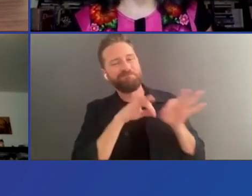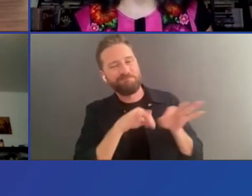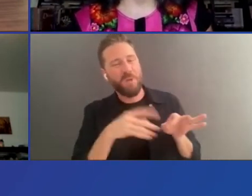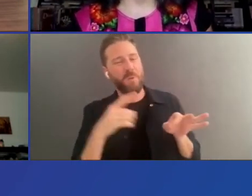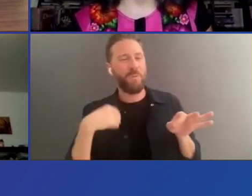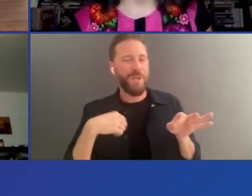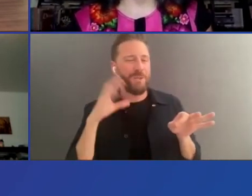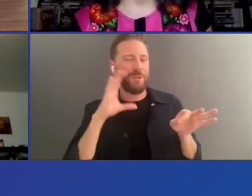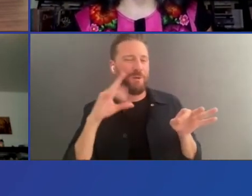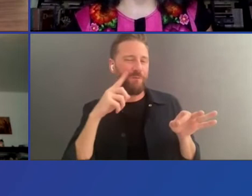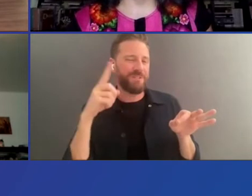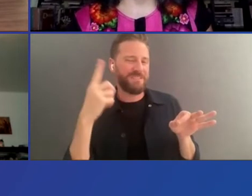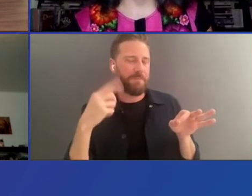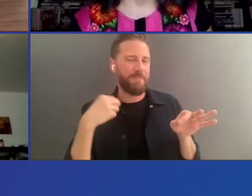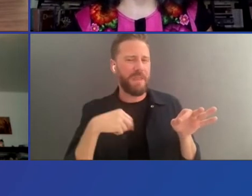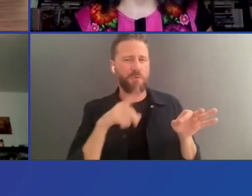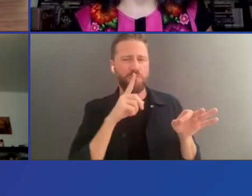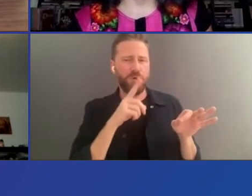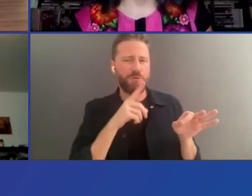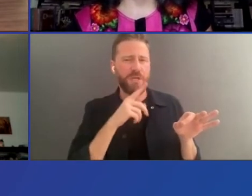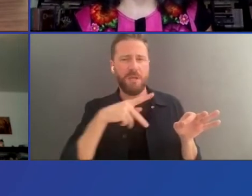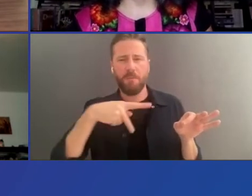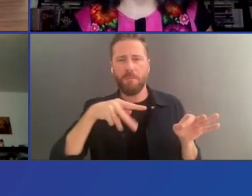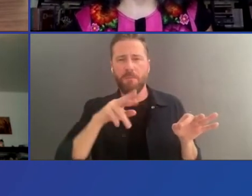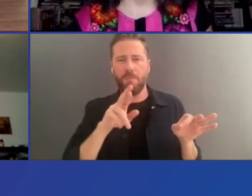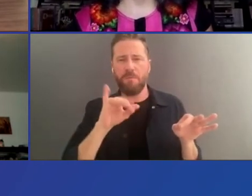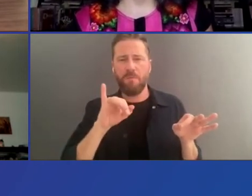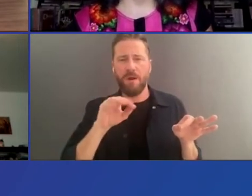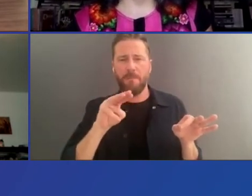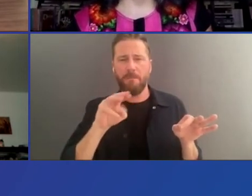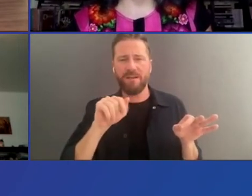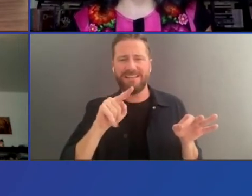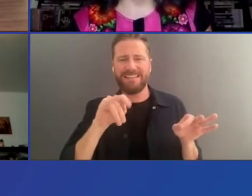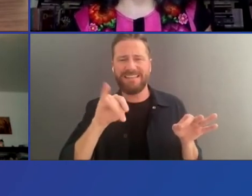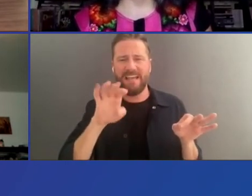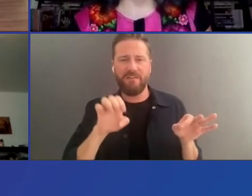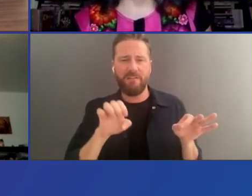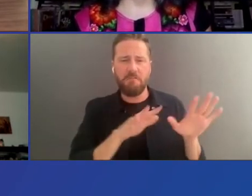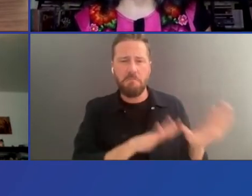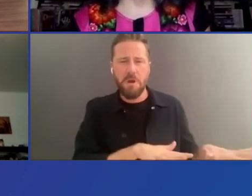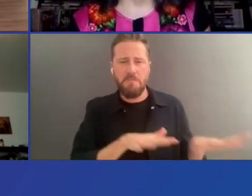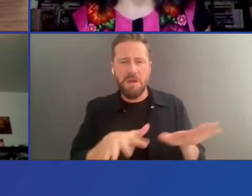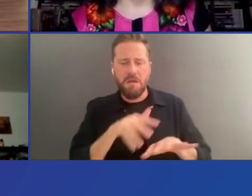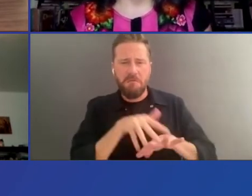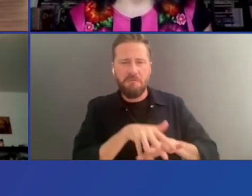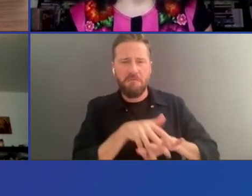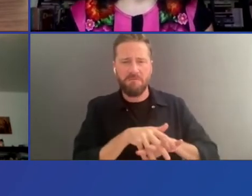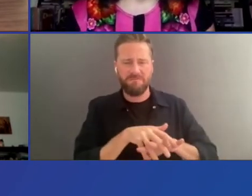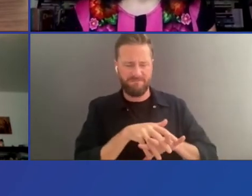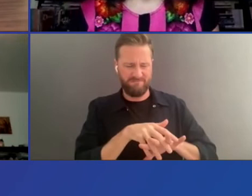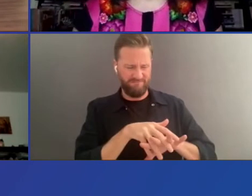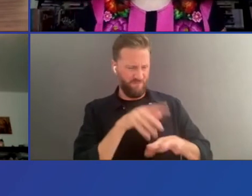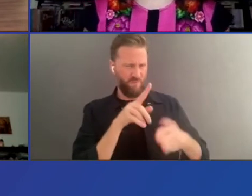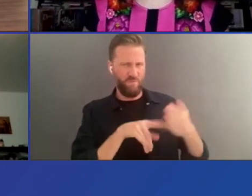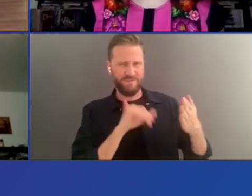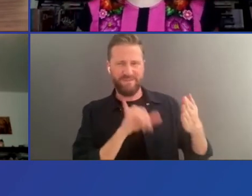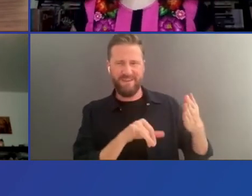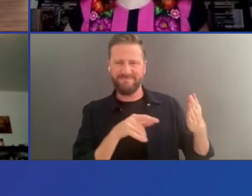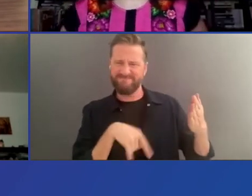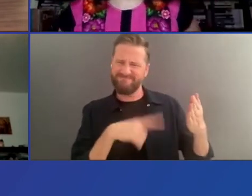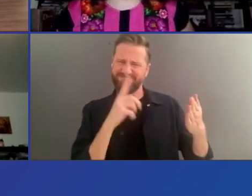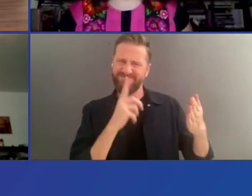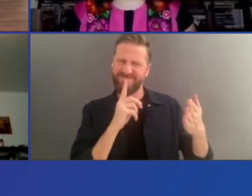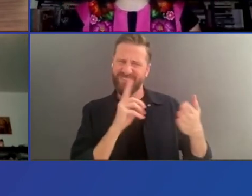something that is primitive. They want us to be primitive. You know, what is primitive? You know, but this is all